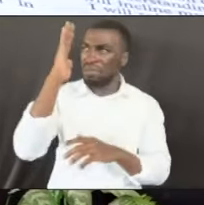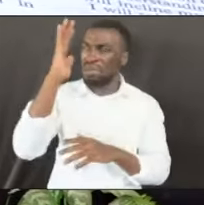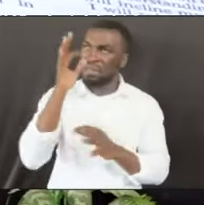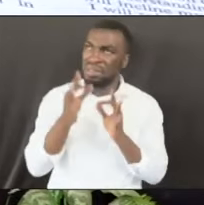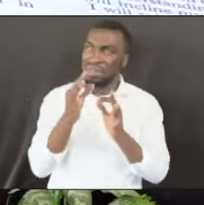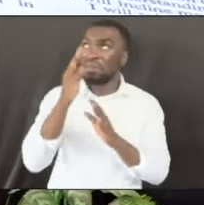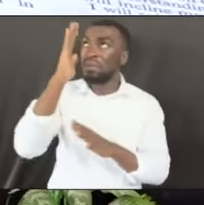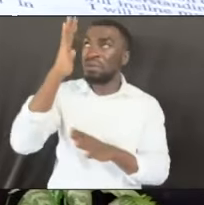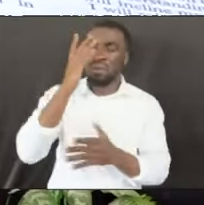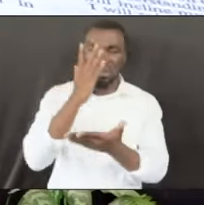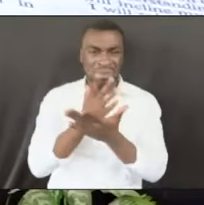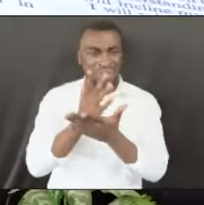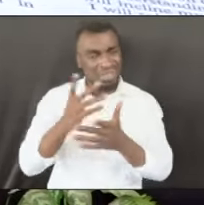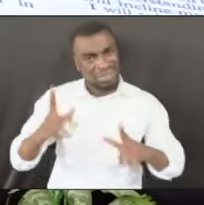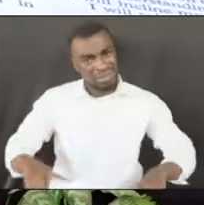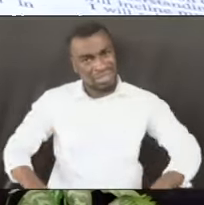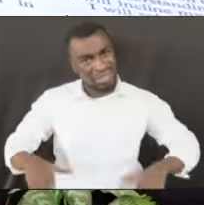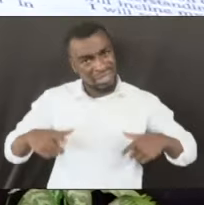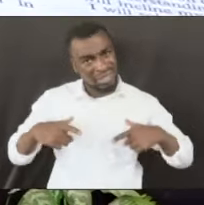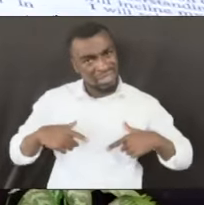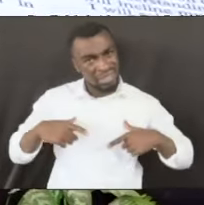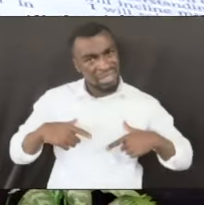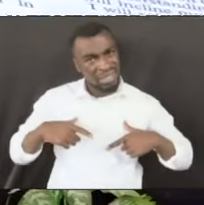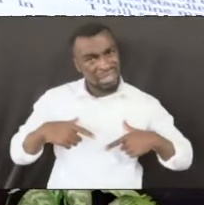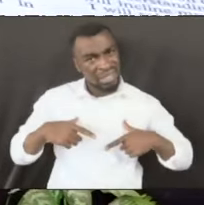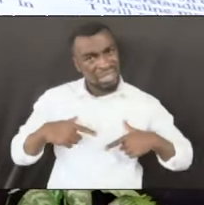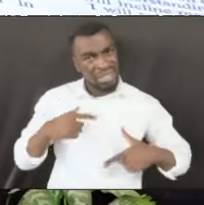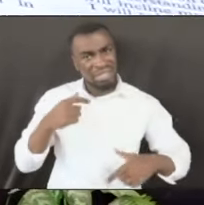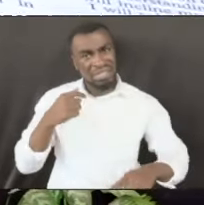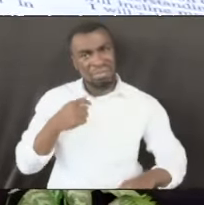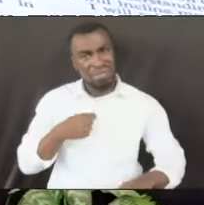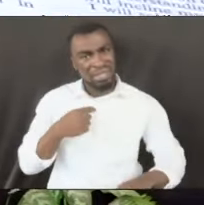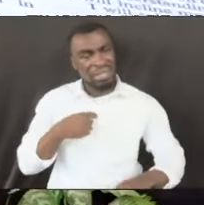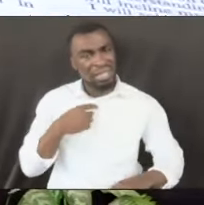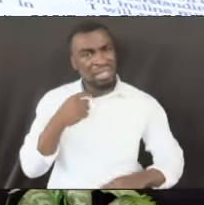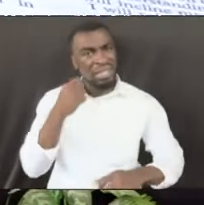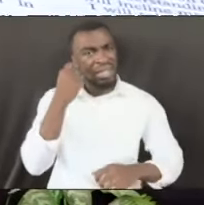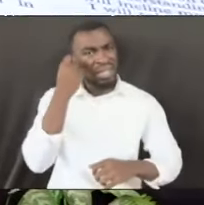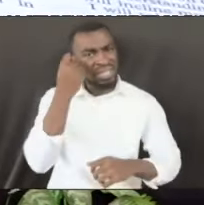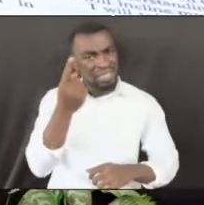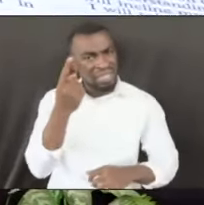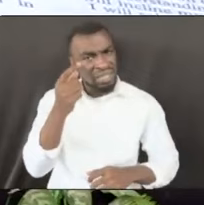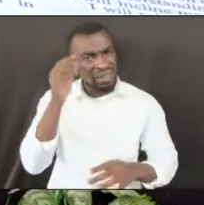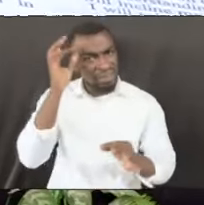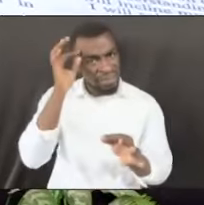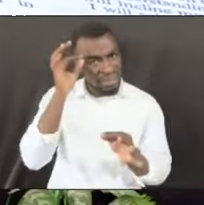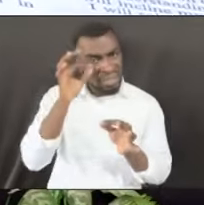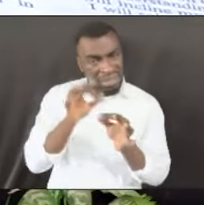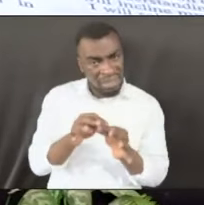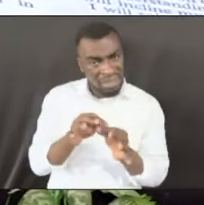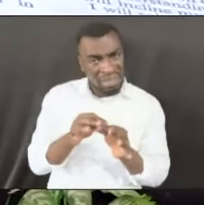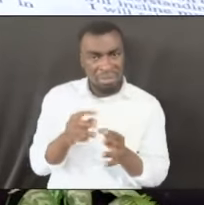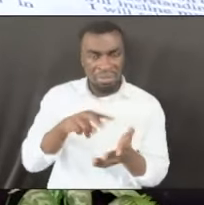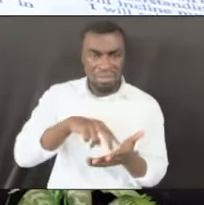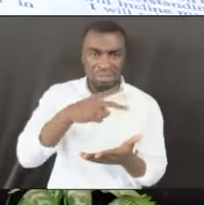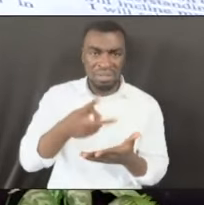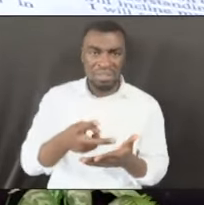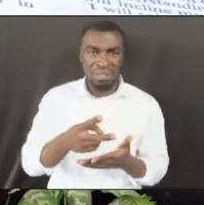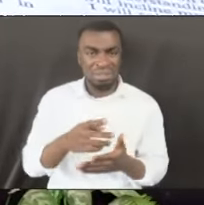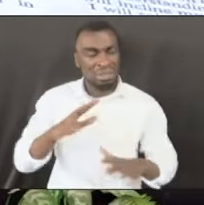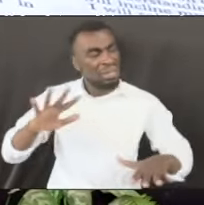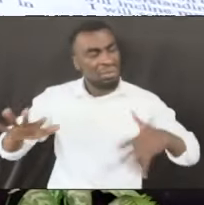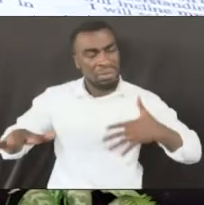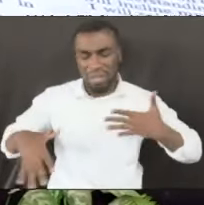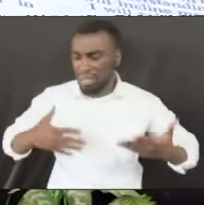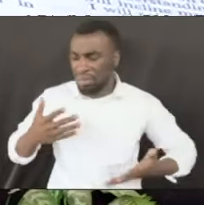I kept doing that until I realized my health was failing, happiness was going, till I found this